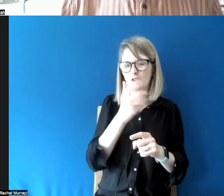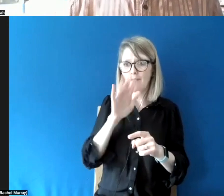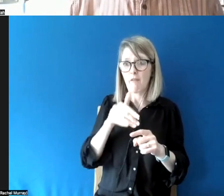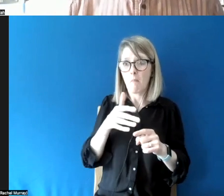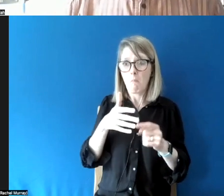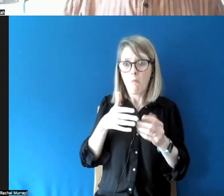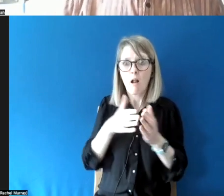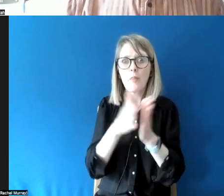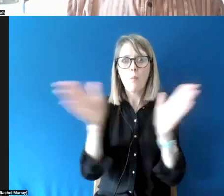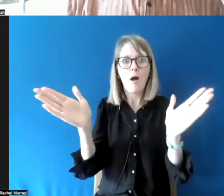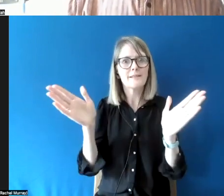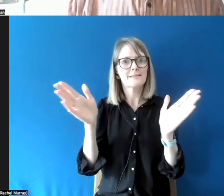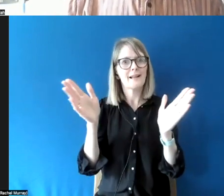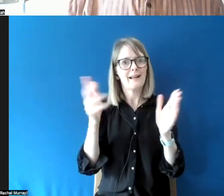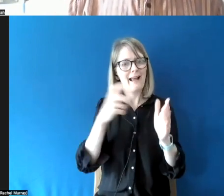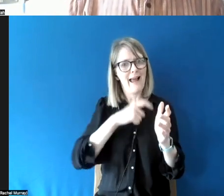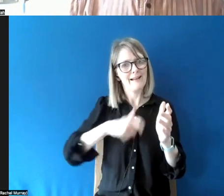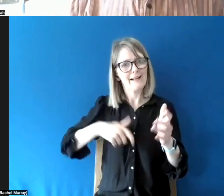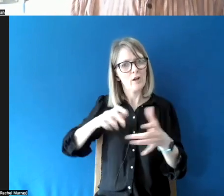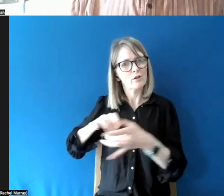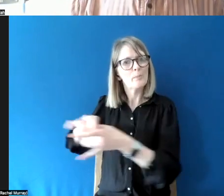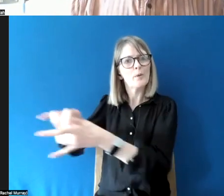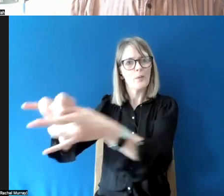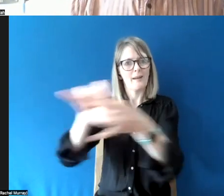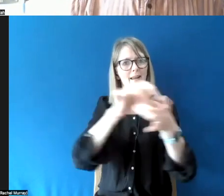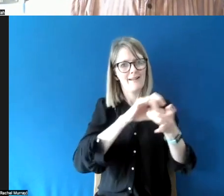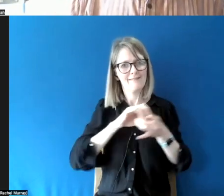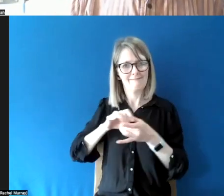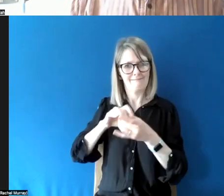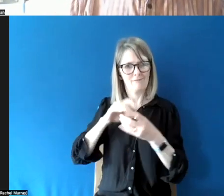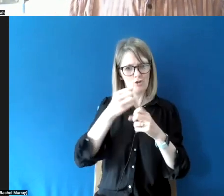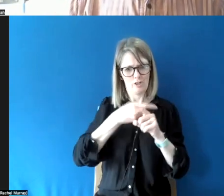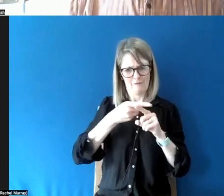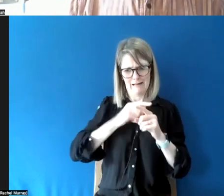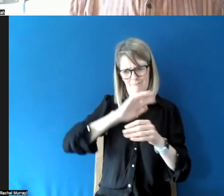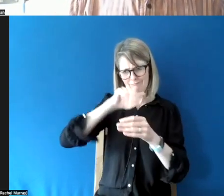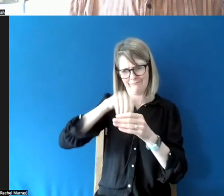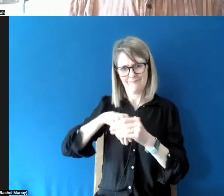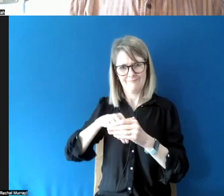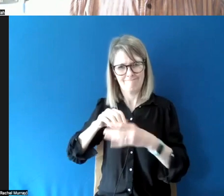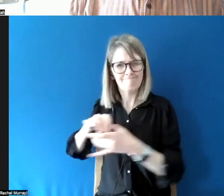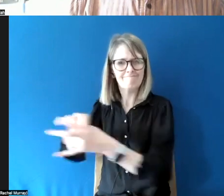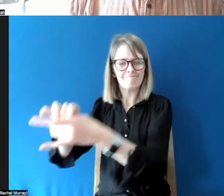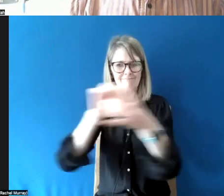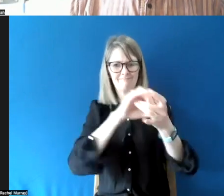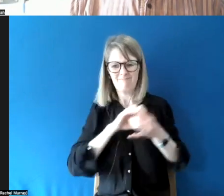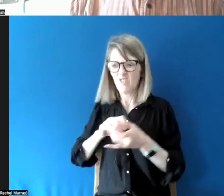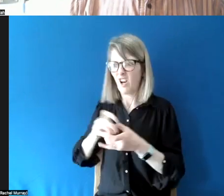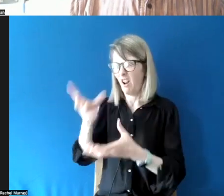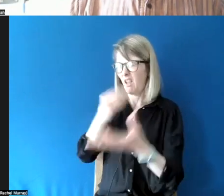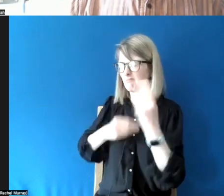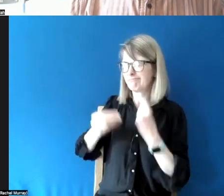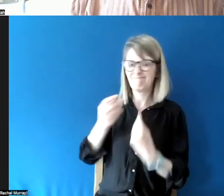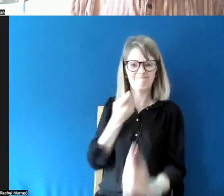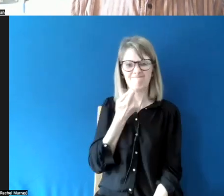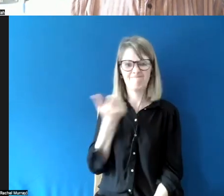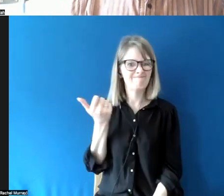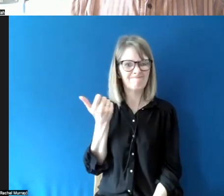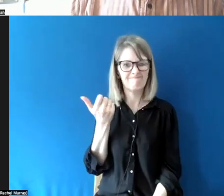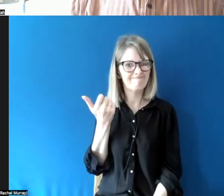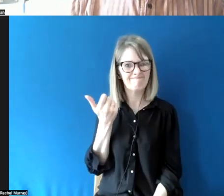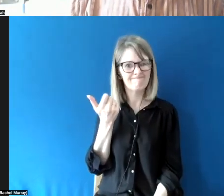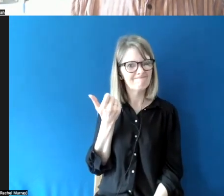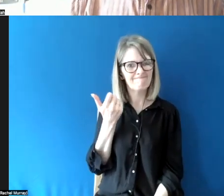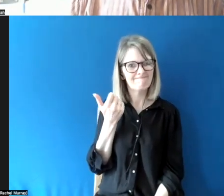in which it is placed, and still holds on to, even with